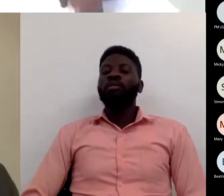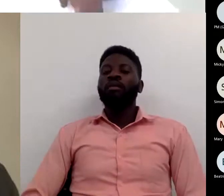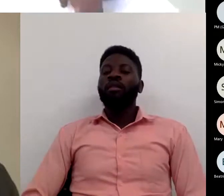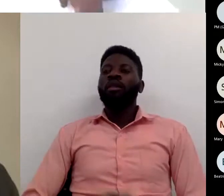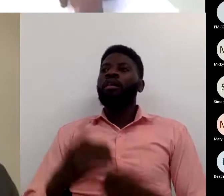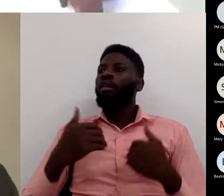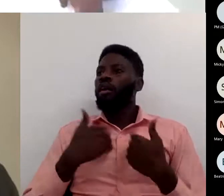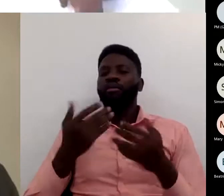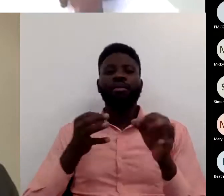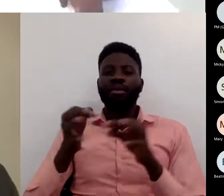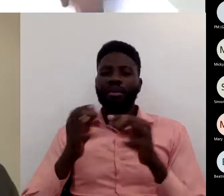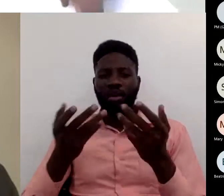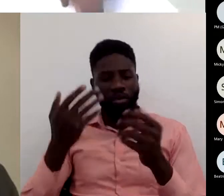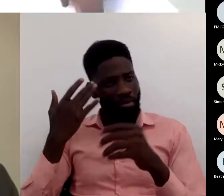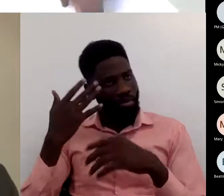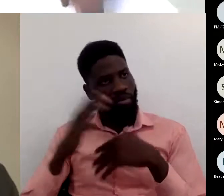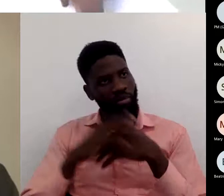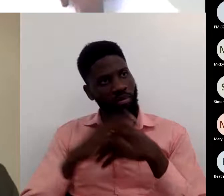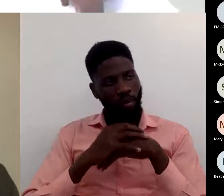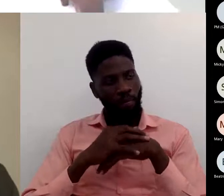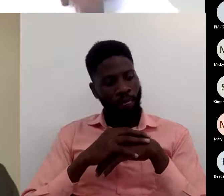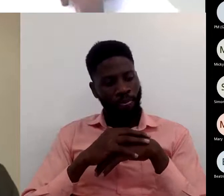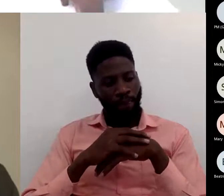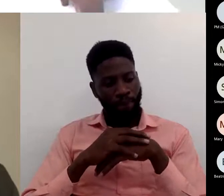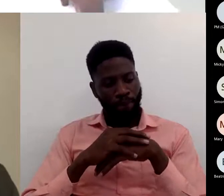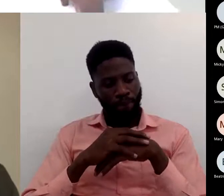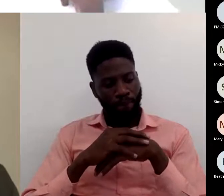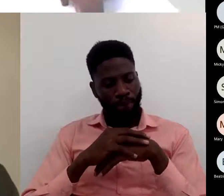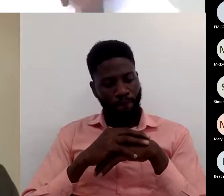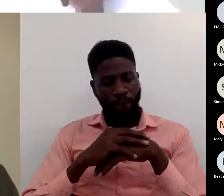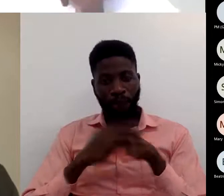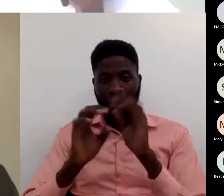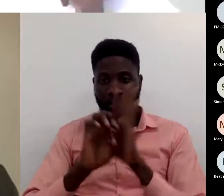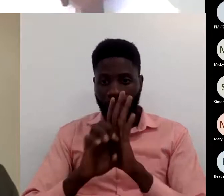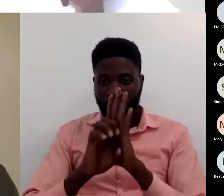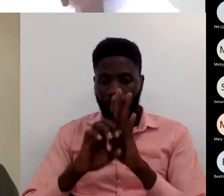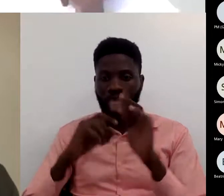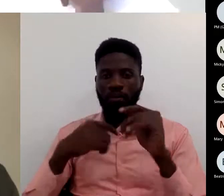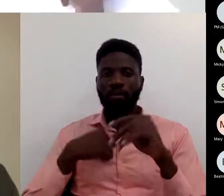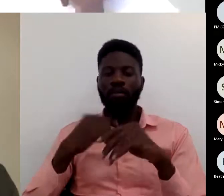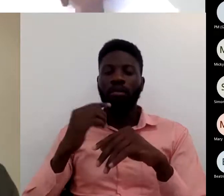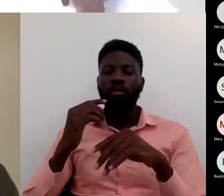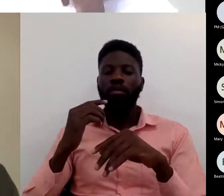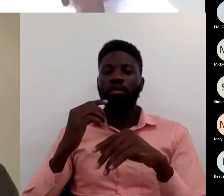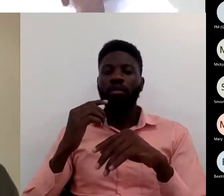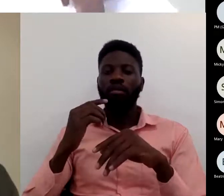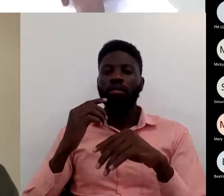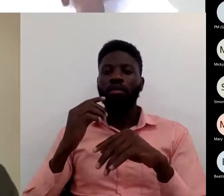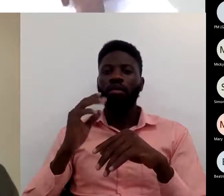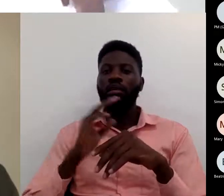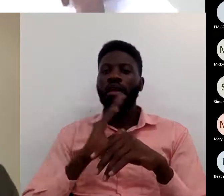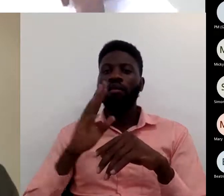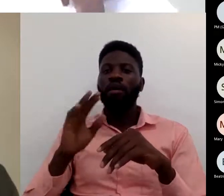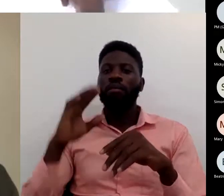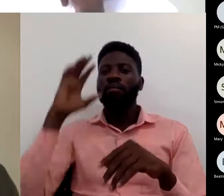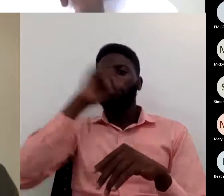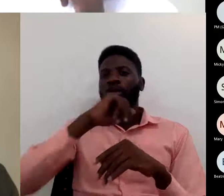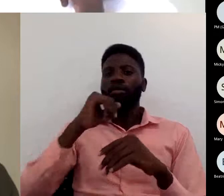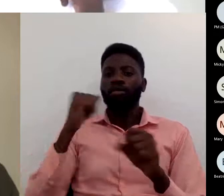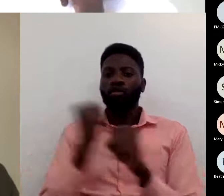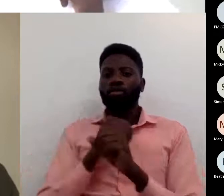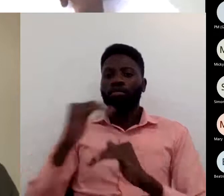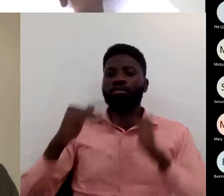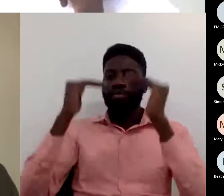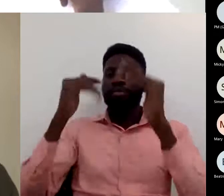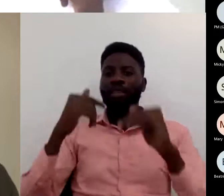I don't know how to explain it. For example, I've never asked for a promotion. I've just always been promoted.